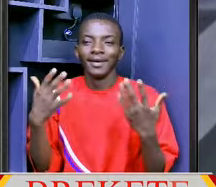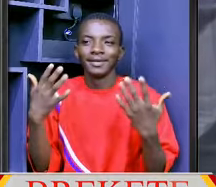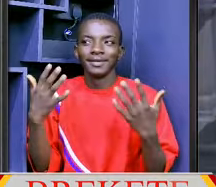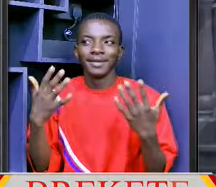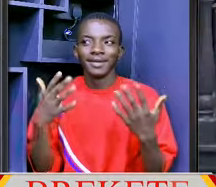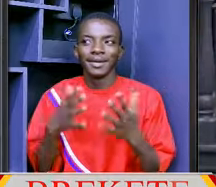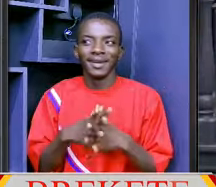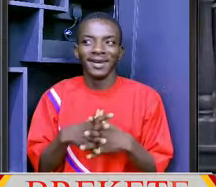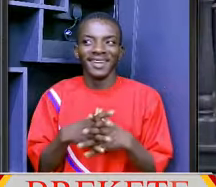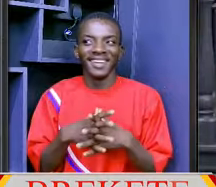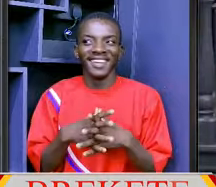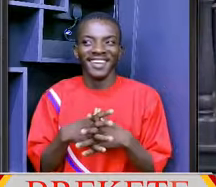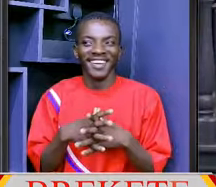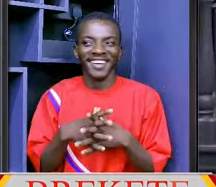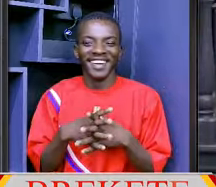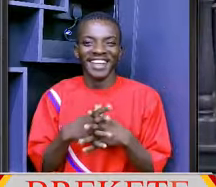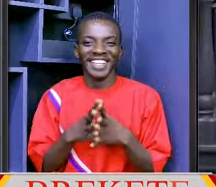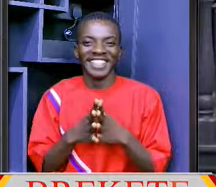dey come out.